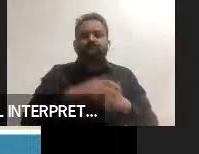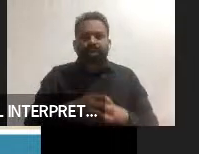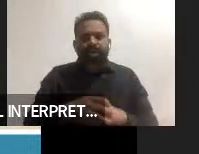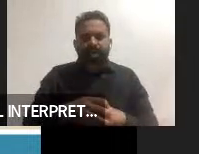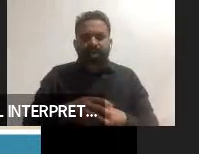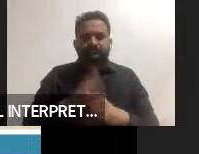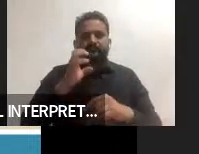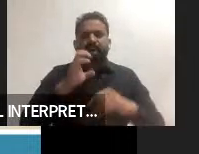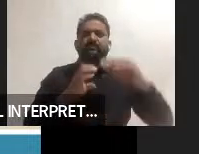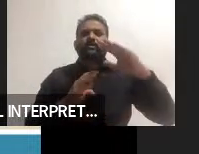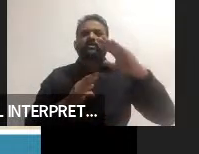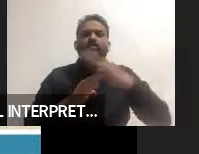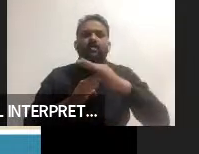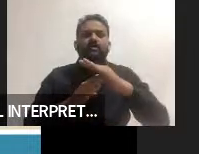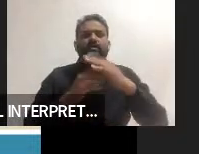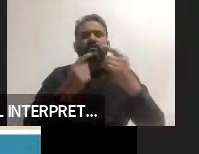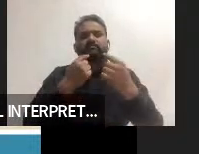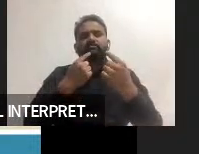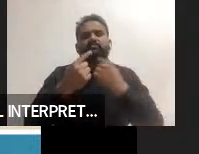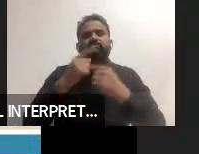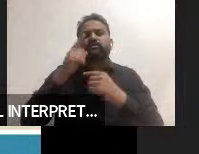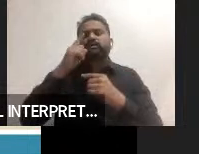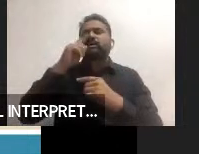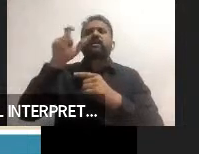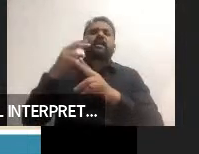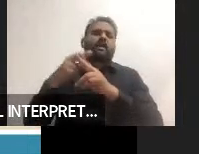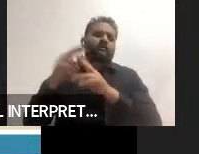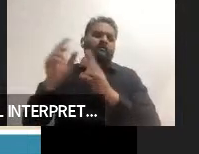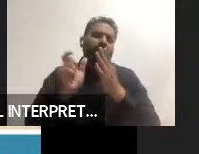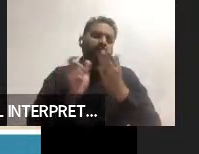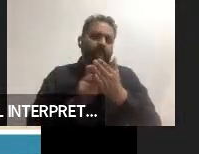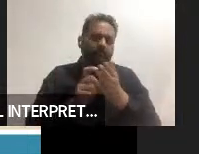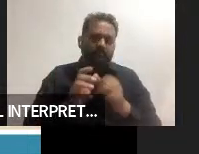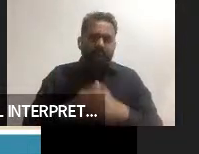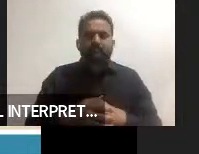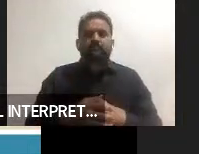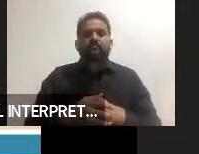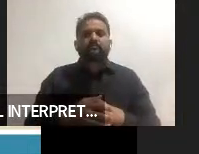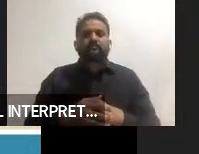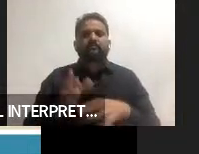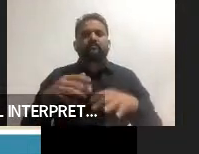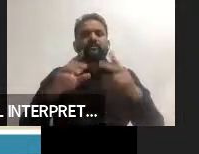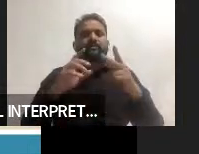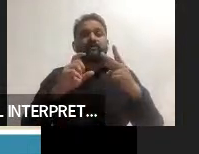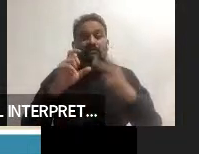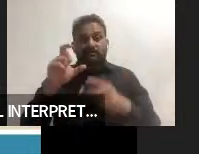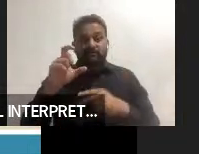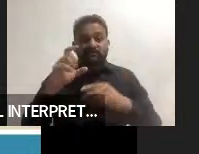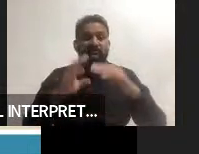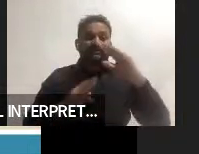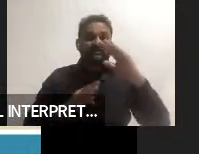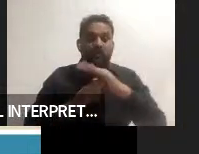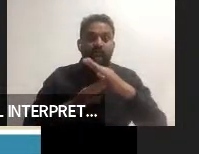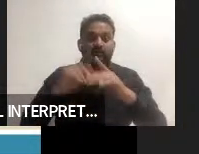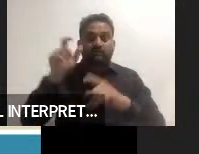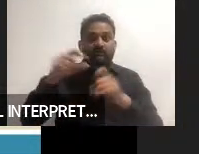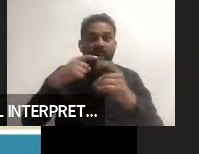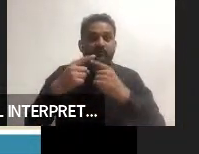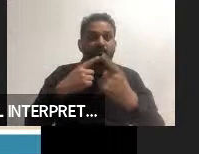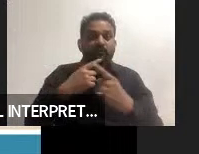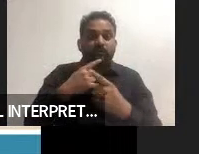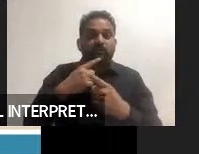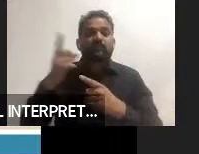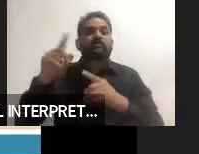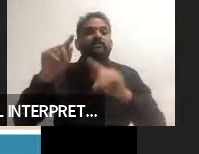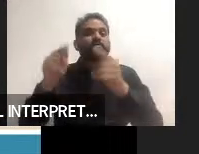contract negotiator, Miss So-and-so. Then you can write, she was the contract negotiator from claimant. So you